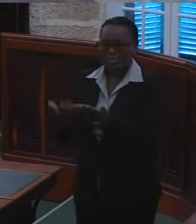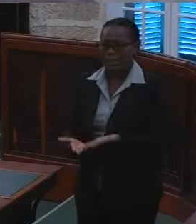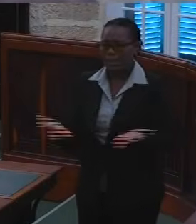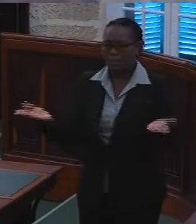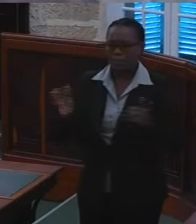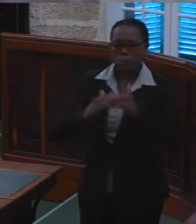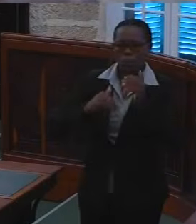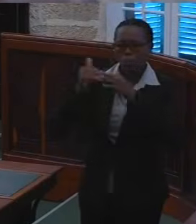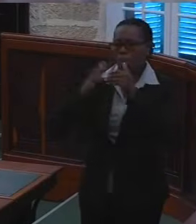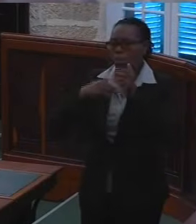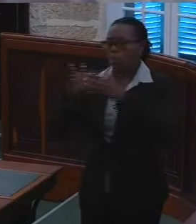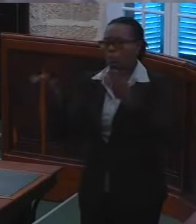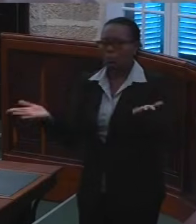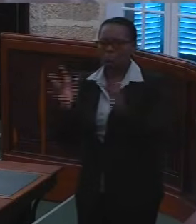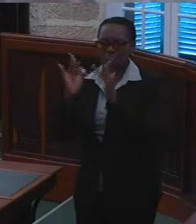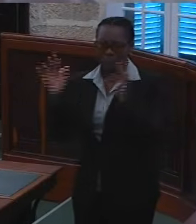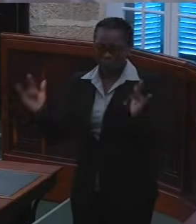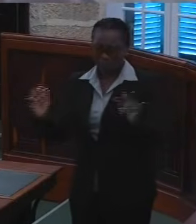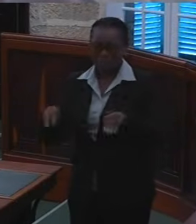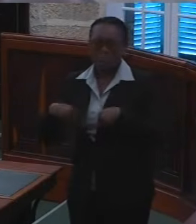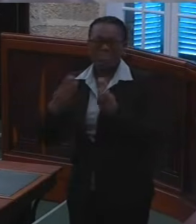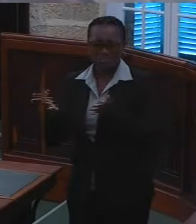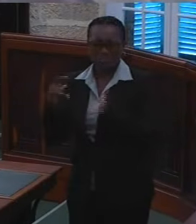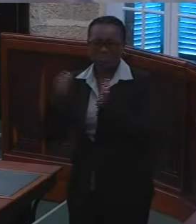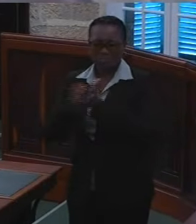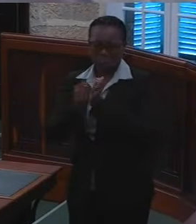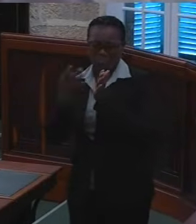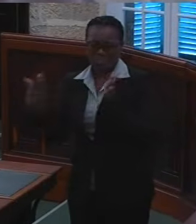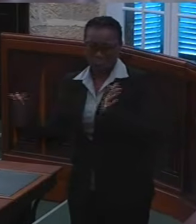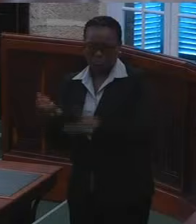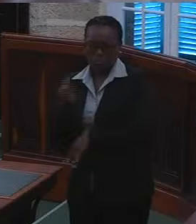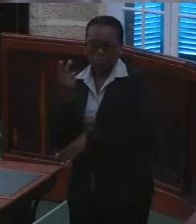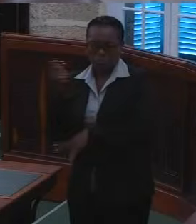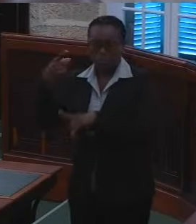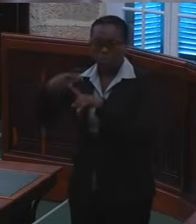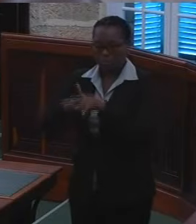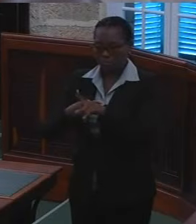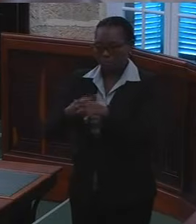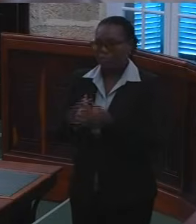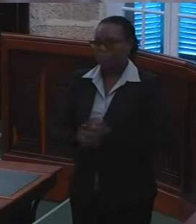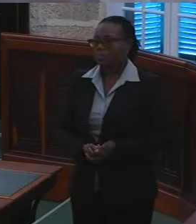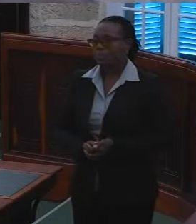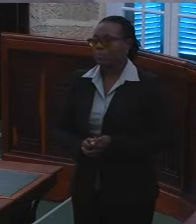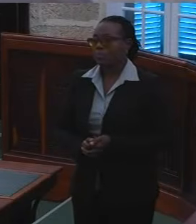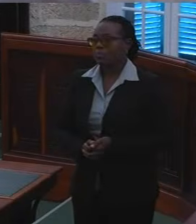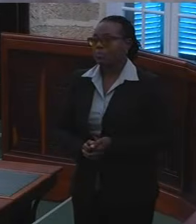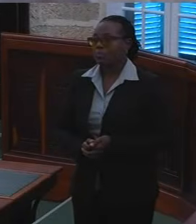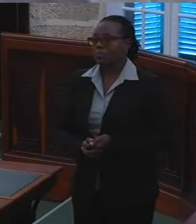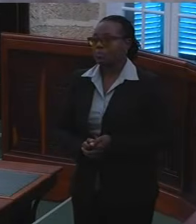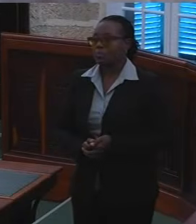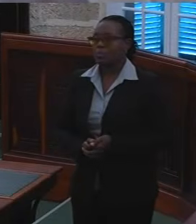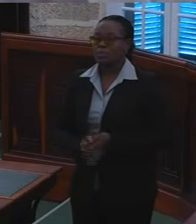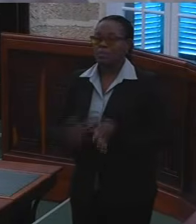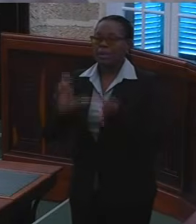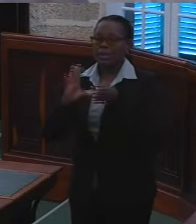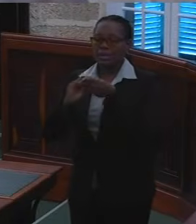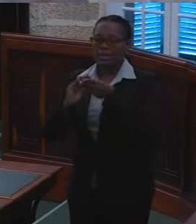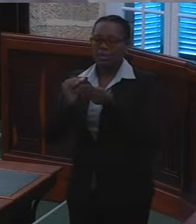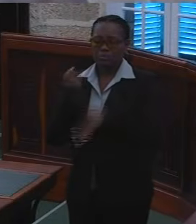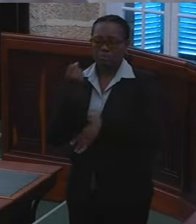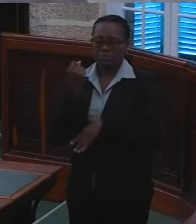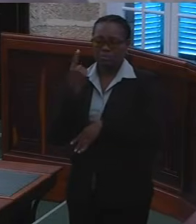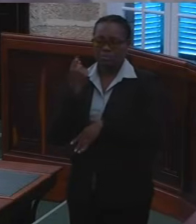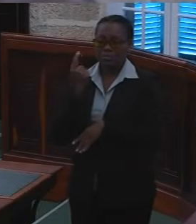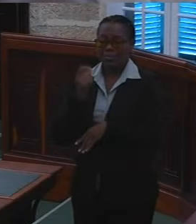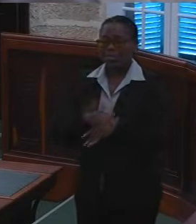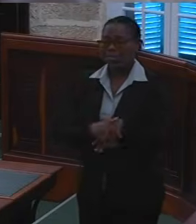needed, etc. So we are going to give them the time to do that. And Mr. Speaker, sir, we understand, of course, and that is